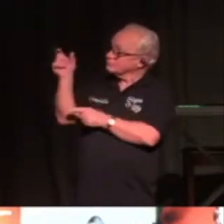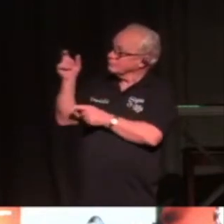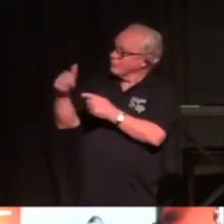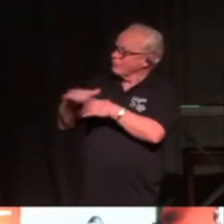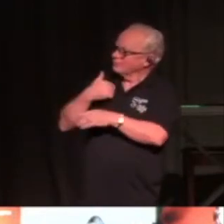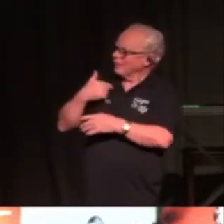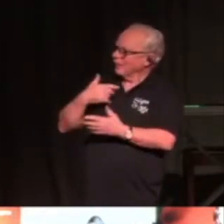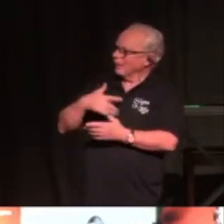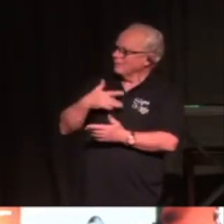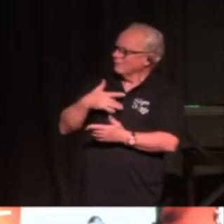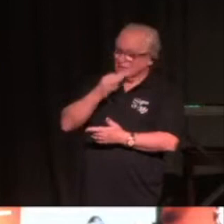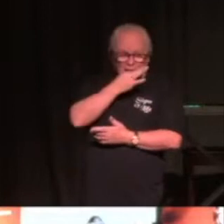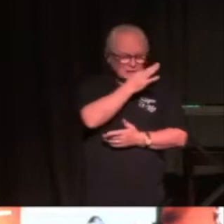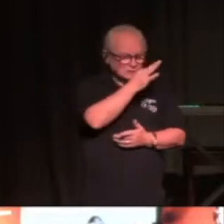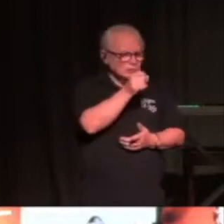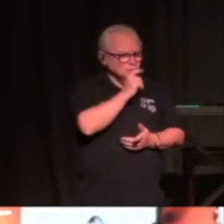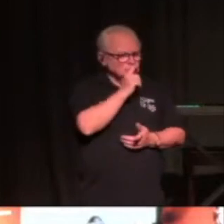is ordering your steps?